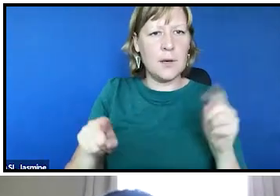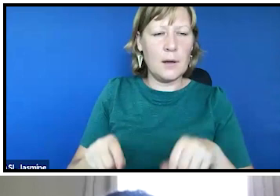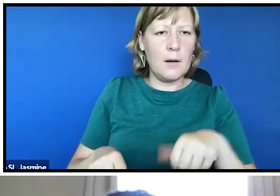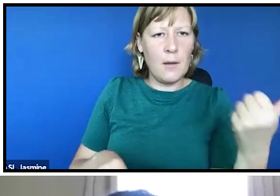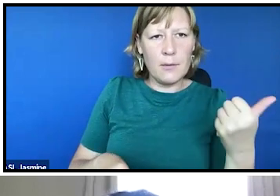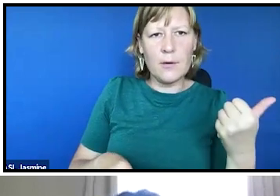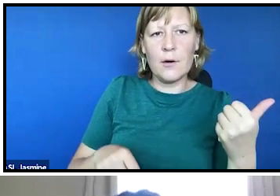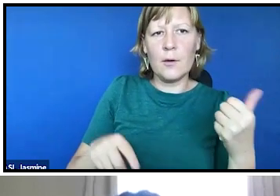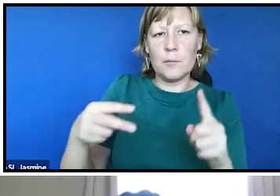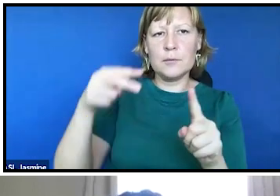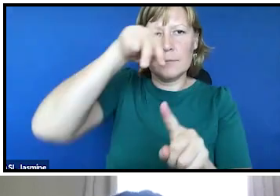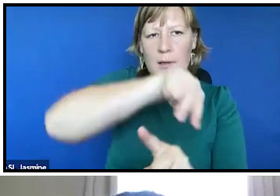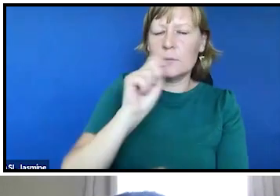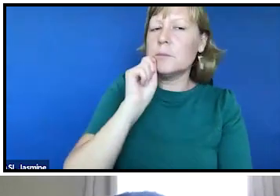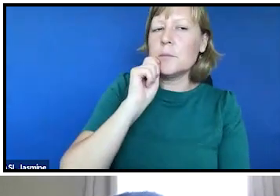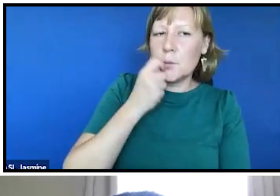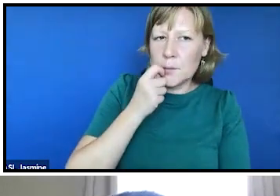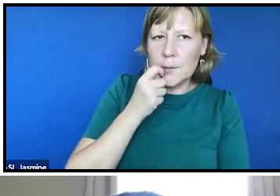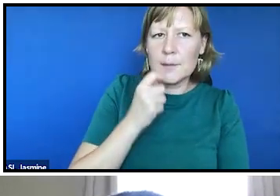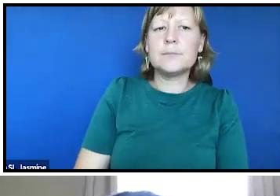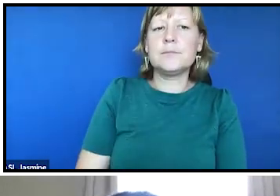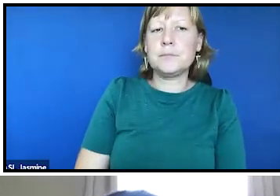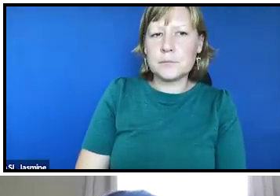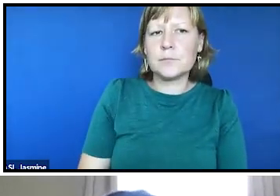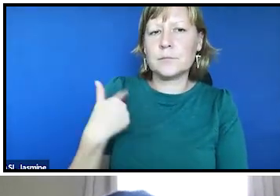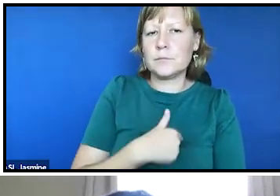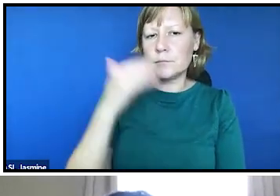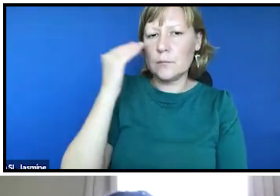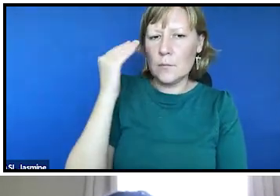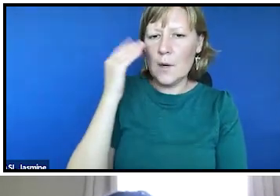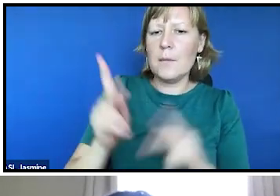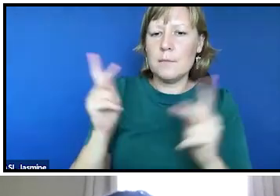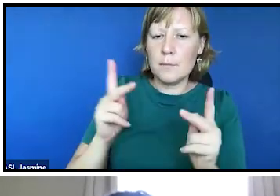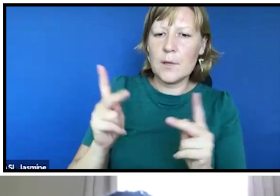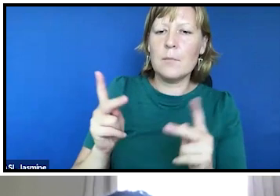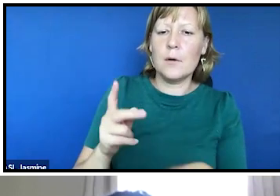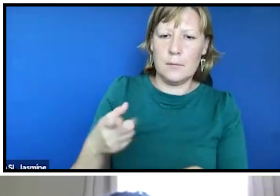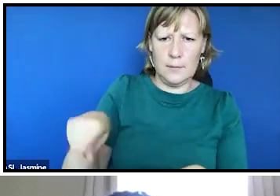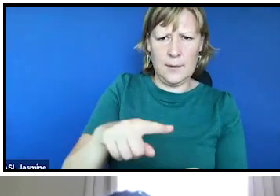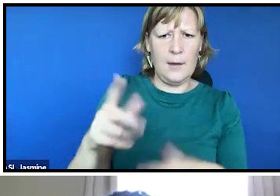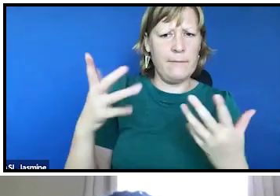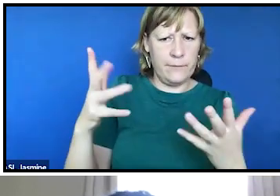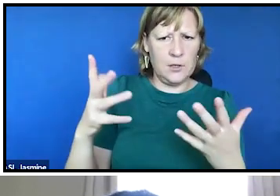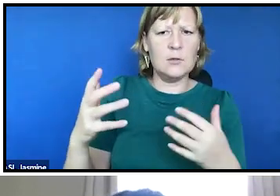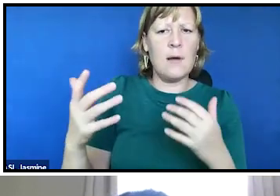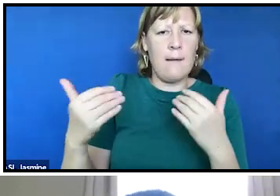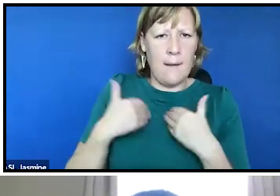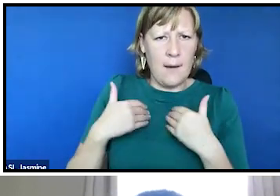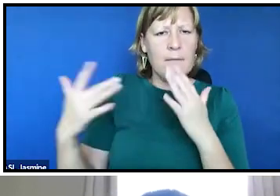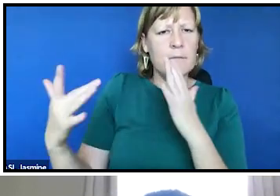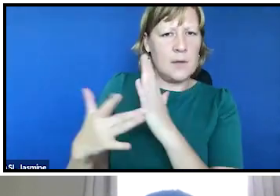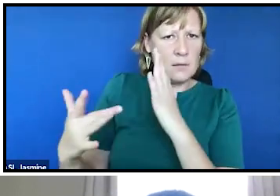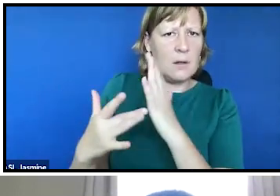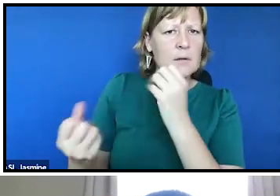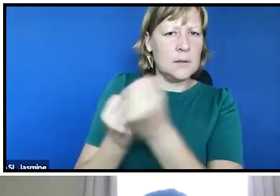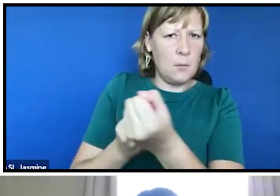That'd be really cool. And I was also wondering, we know people that have benefited from the technology fund. Like maybe people would do a panel talking